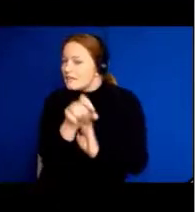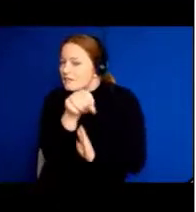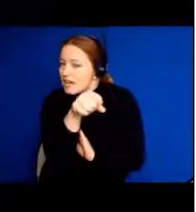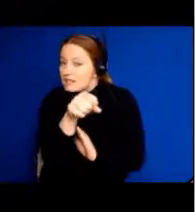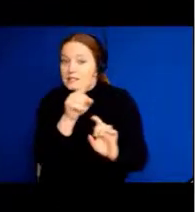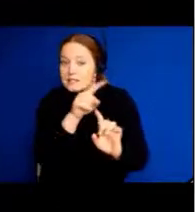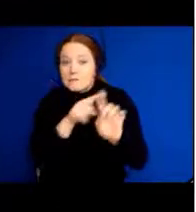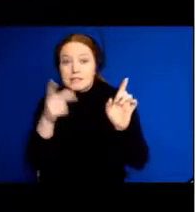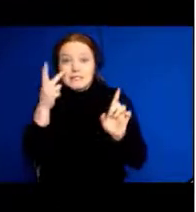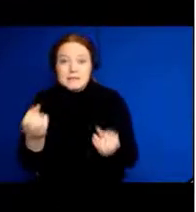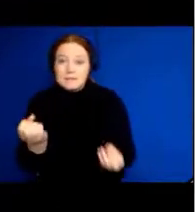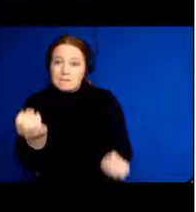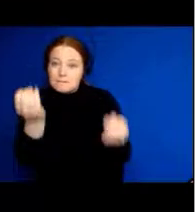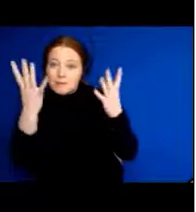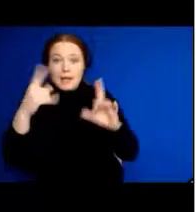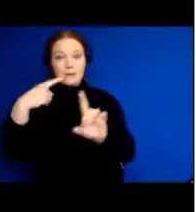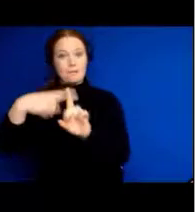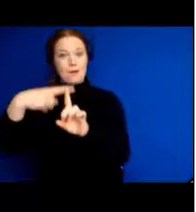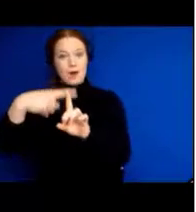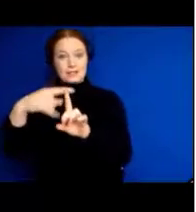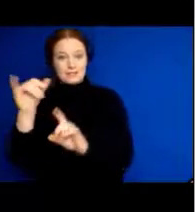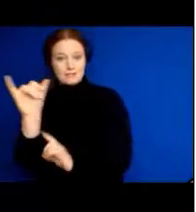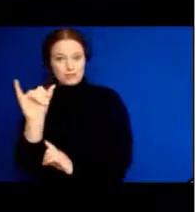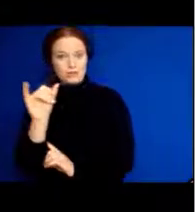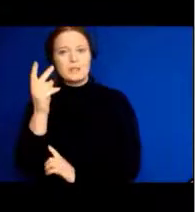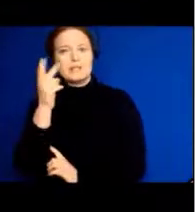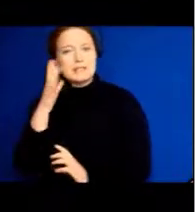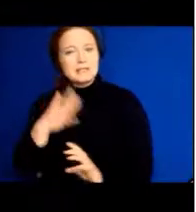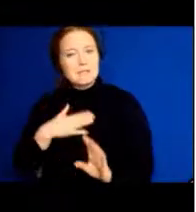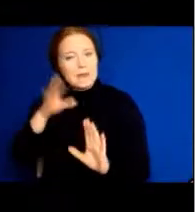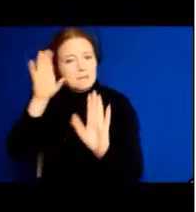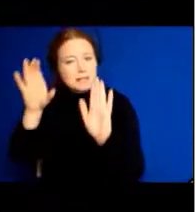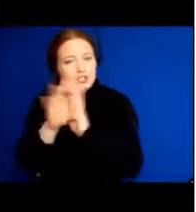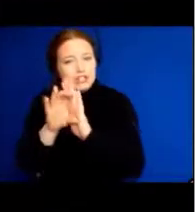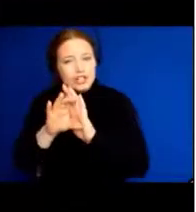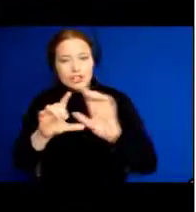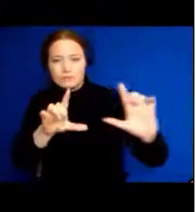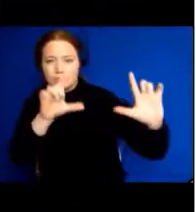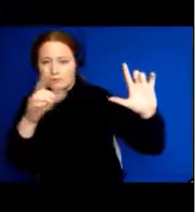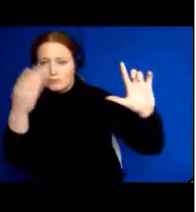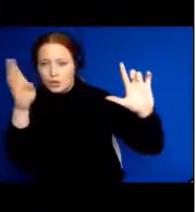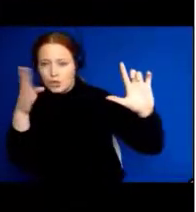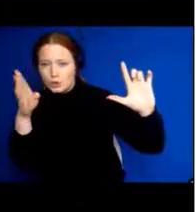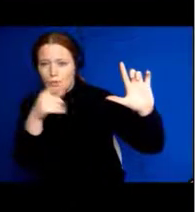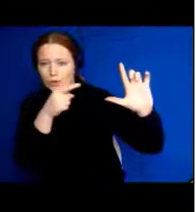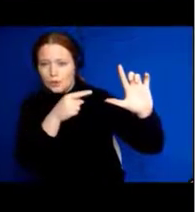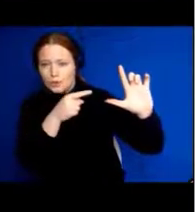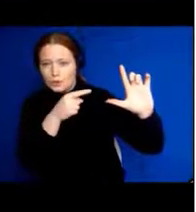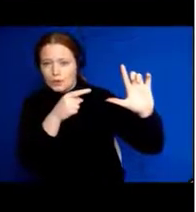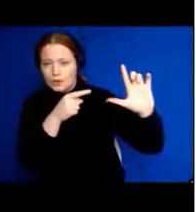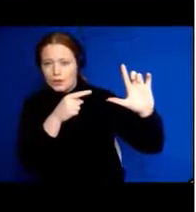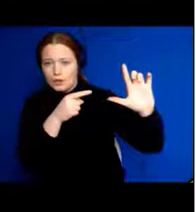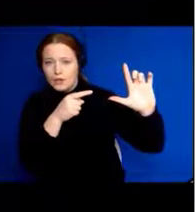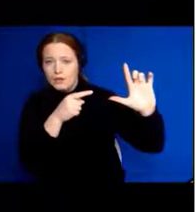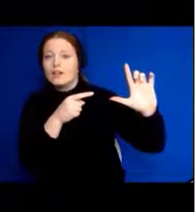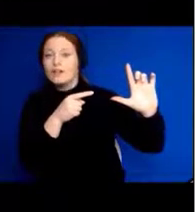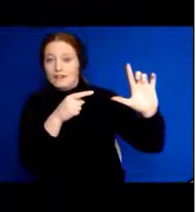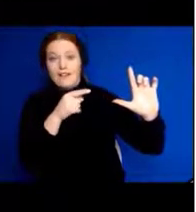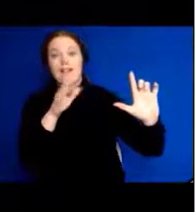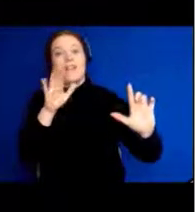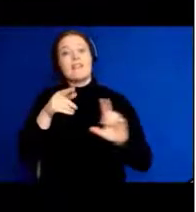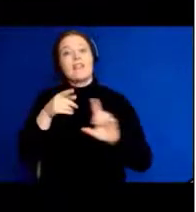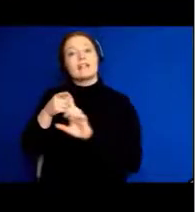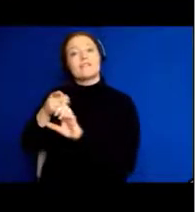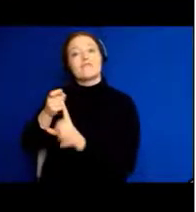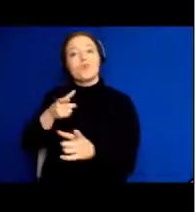it. I'm hoping you can see this one. This mask was made by a carer, and I've talked